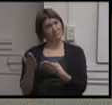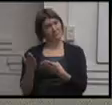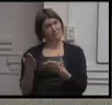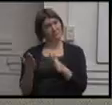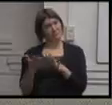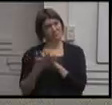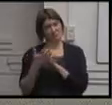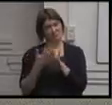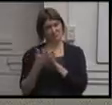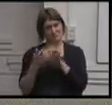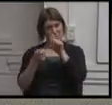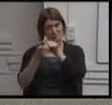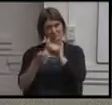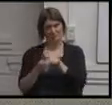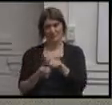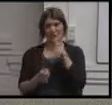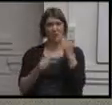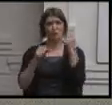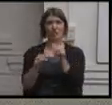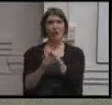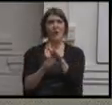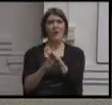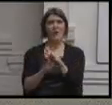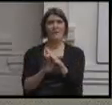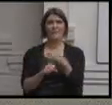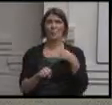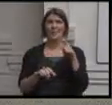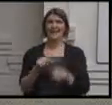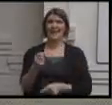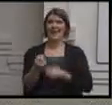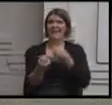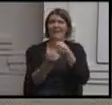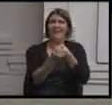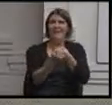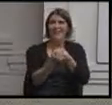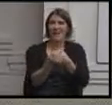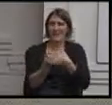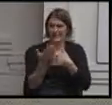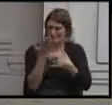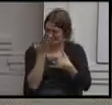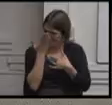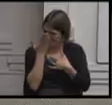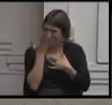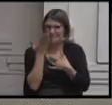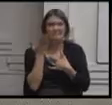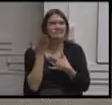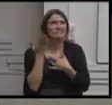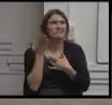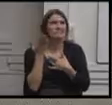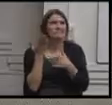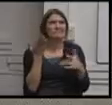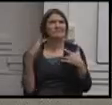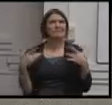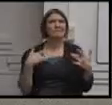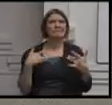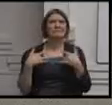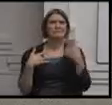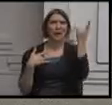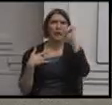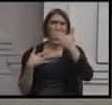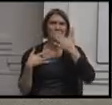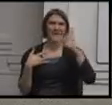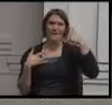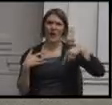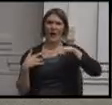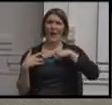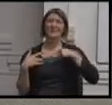being specific enough for us to be able to take up as it is. And I wonder, and I also read